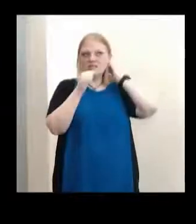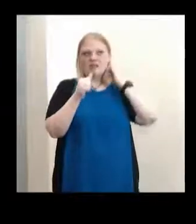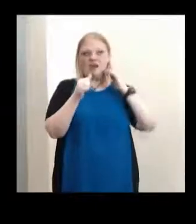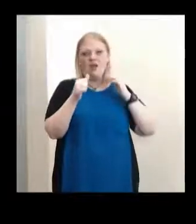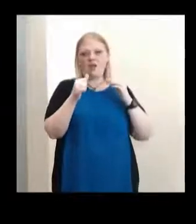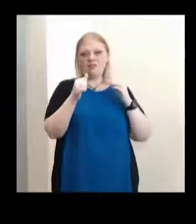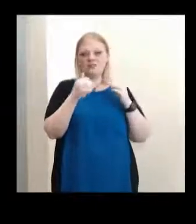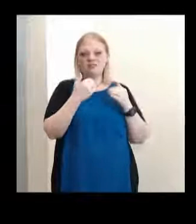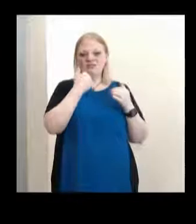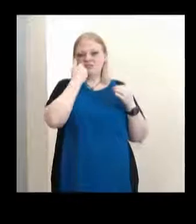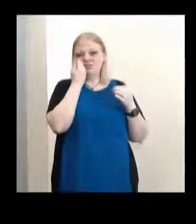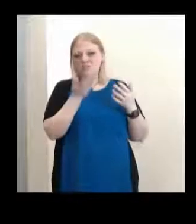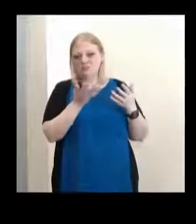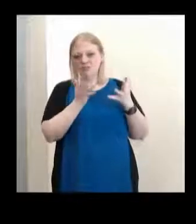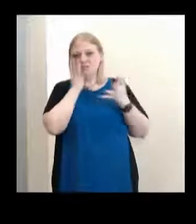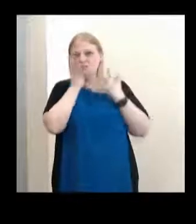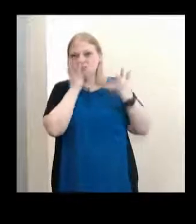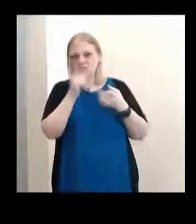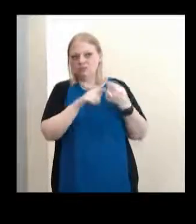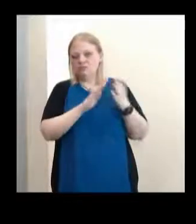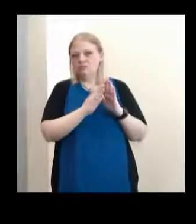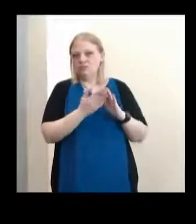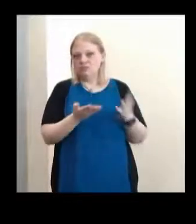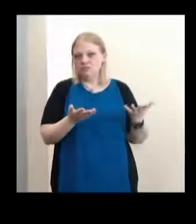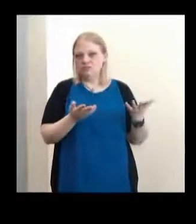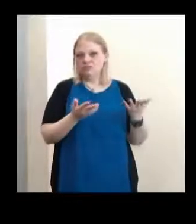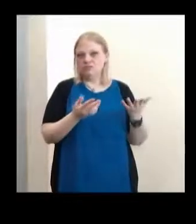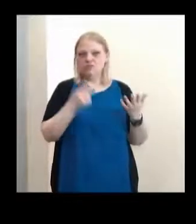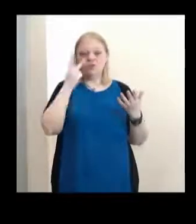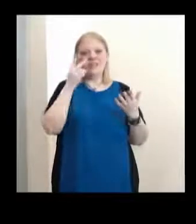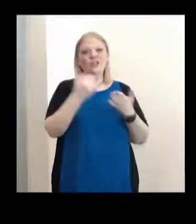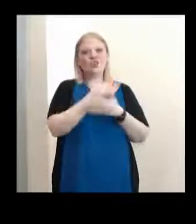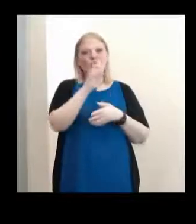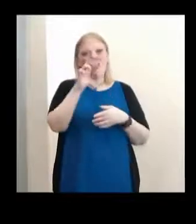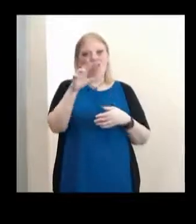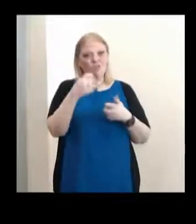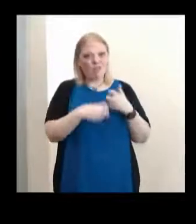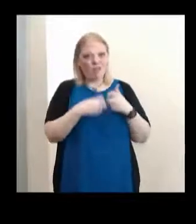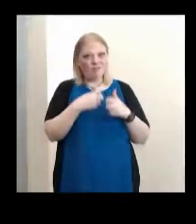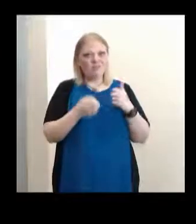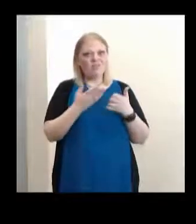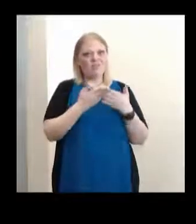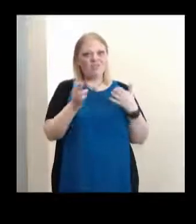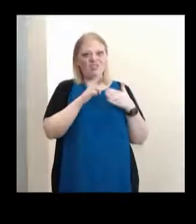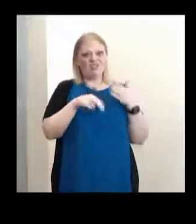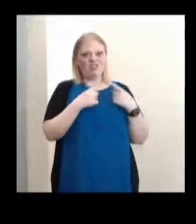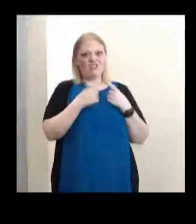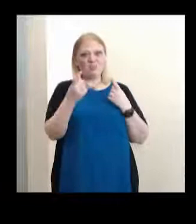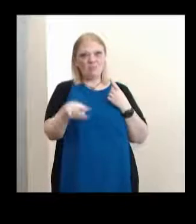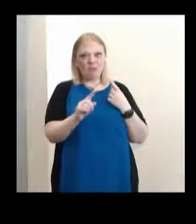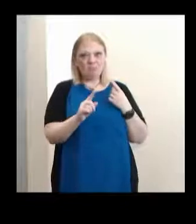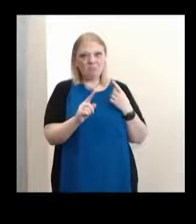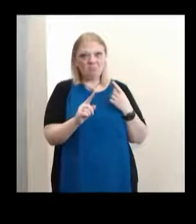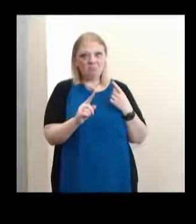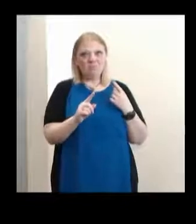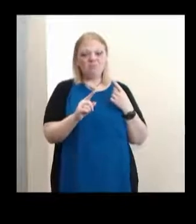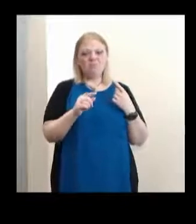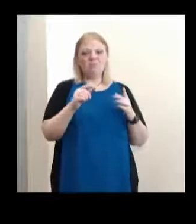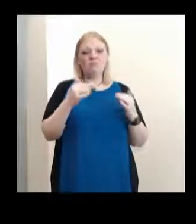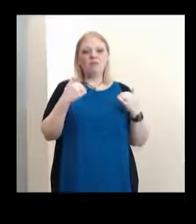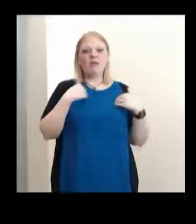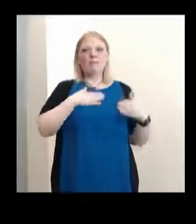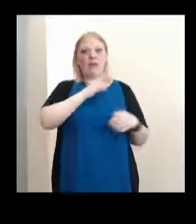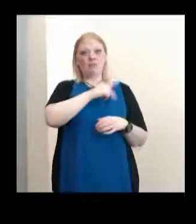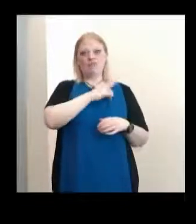the community. As we've seen with regards to the New Era problems and some of the things that have resulted, I've had my personal